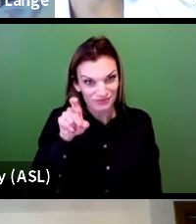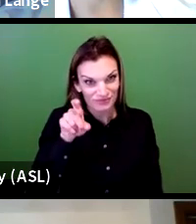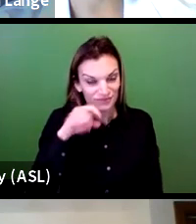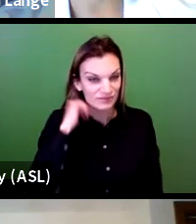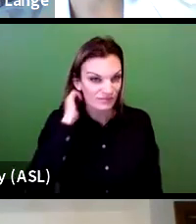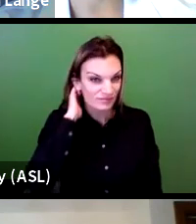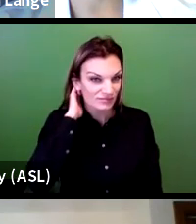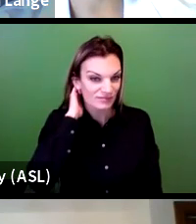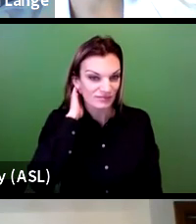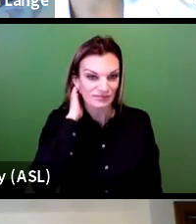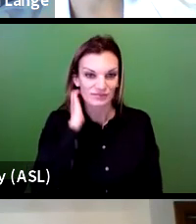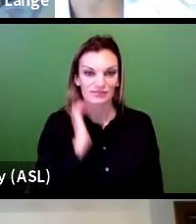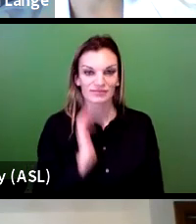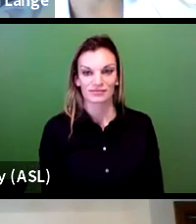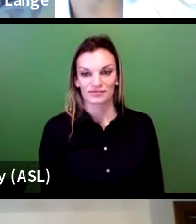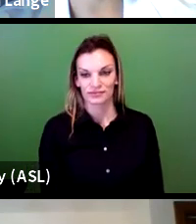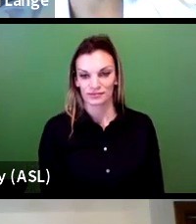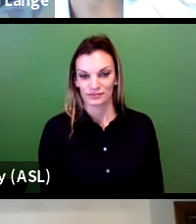down the road?